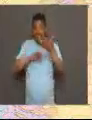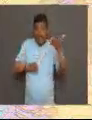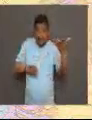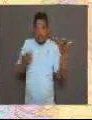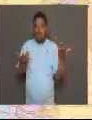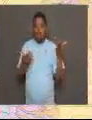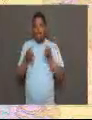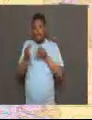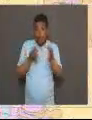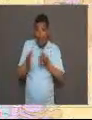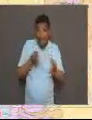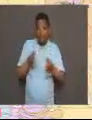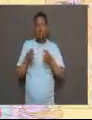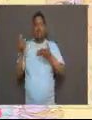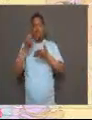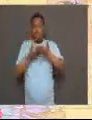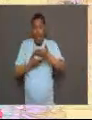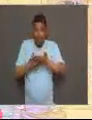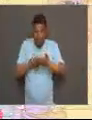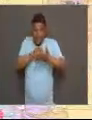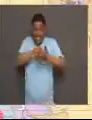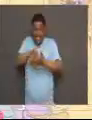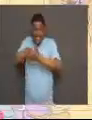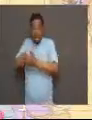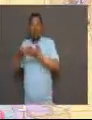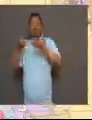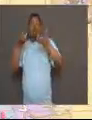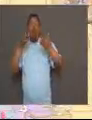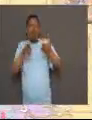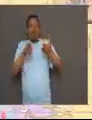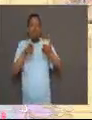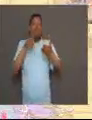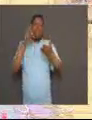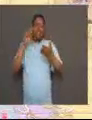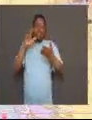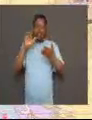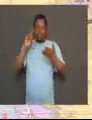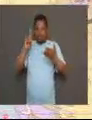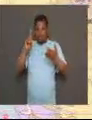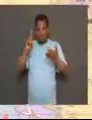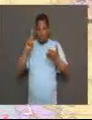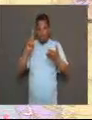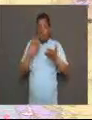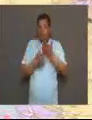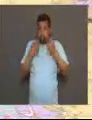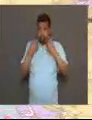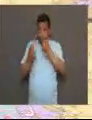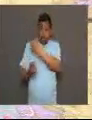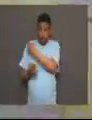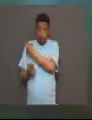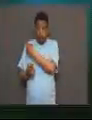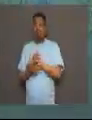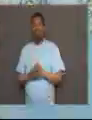and explained in the map's key or legend, like the one you see here.